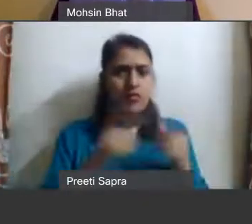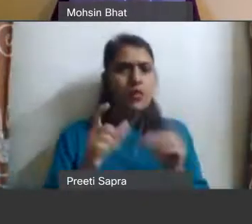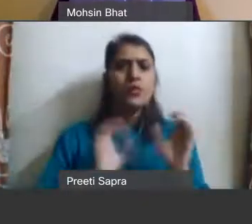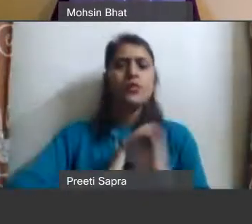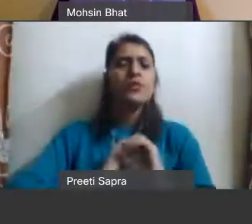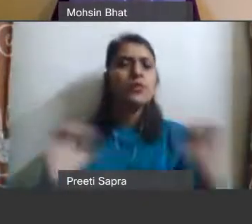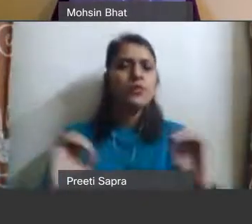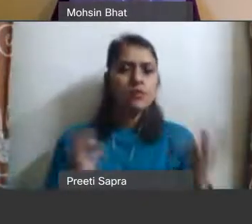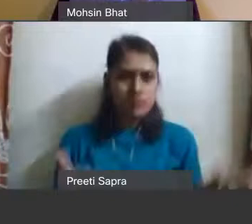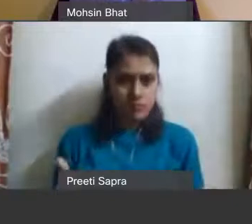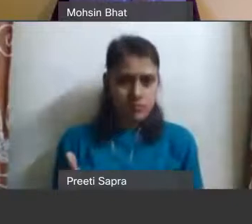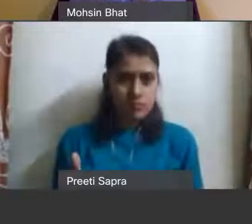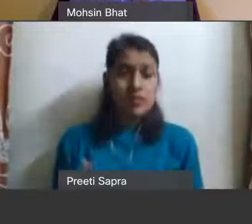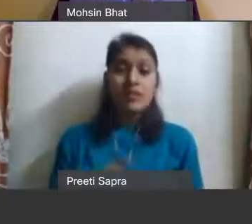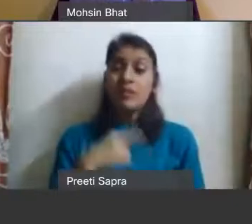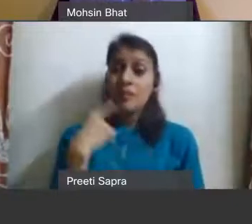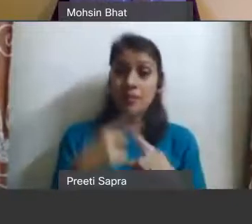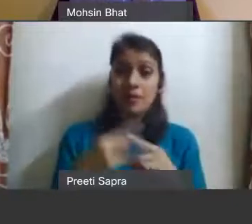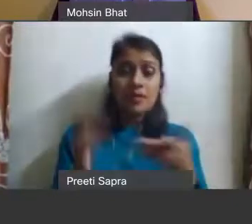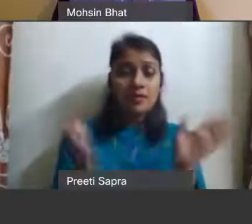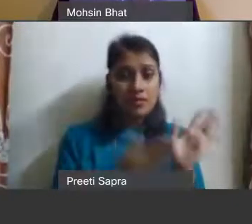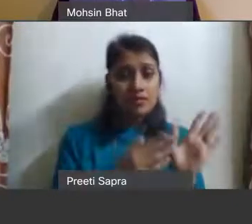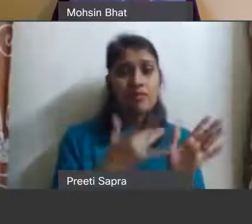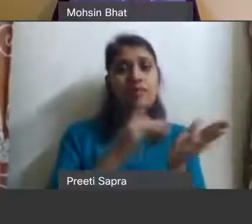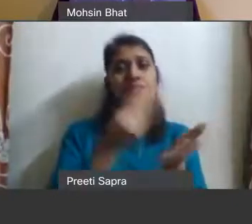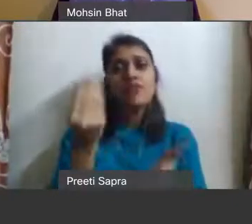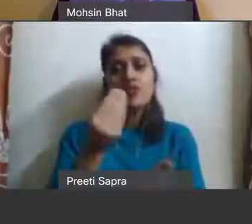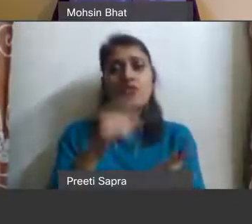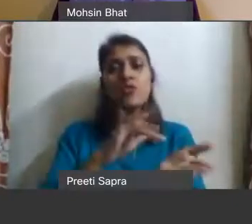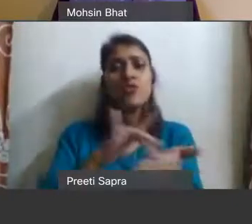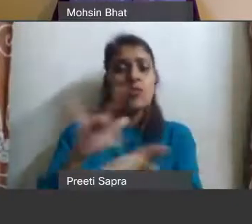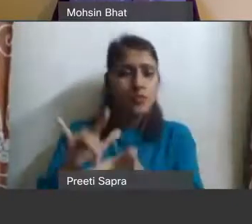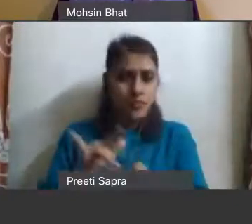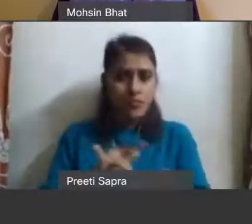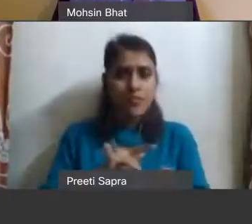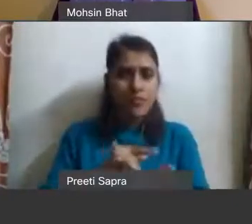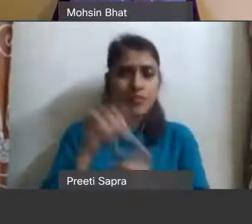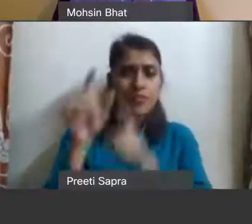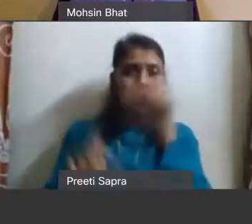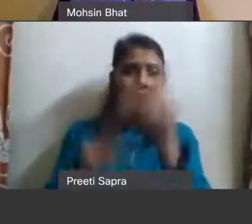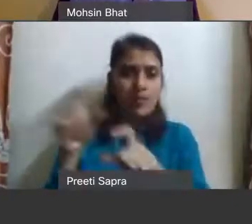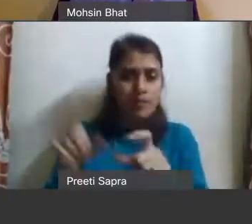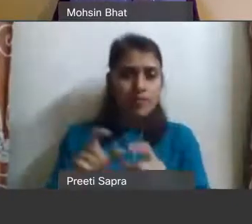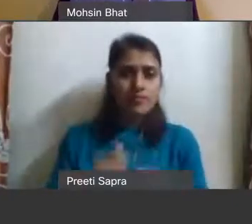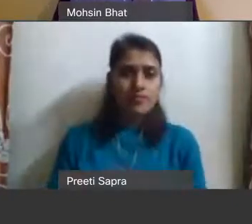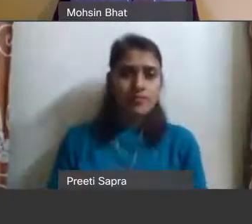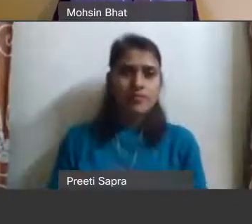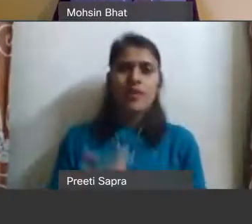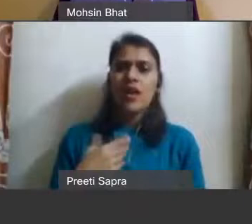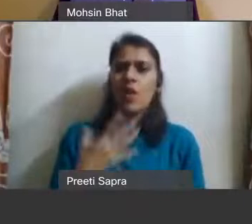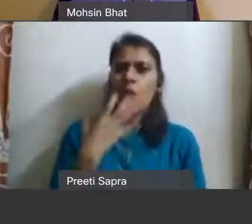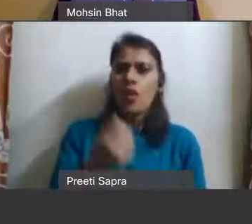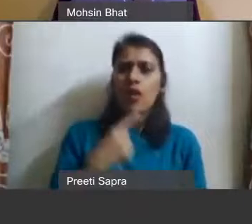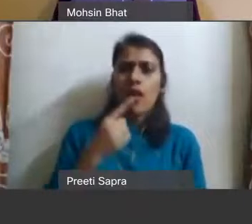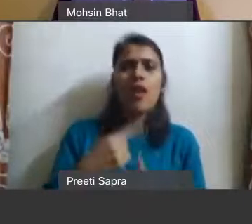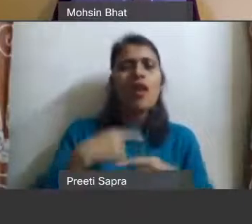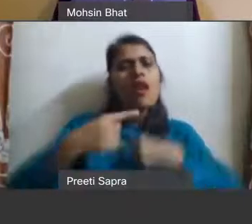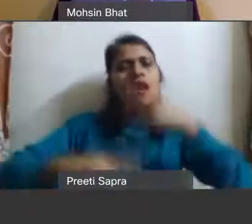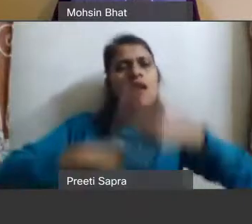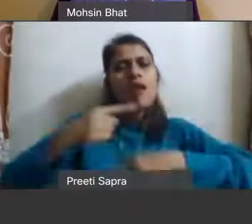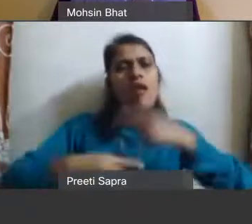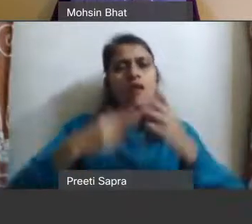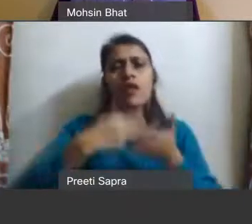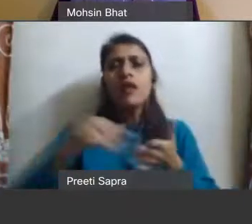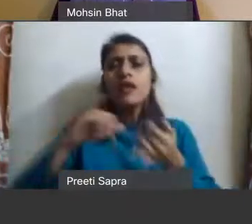other places, I have called what these documentary regimes do irregularization of citizenship. And what I mean by irregularization is when the